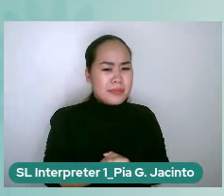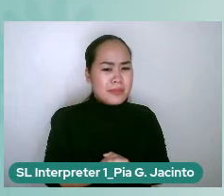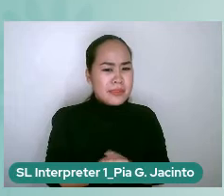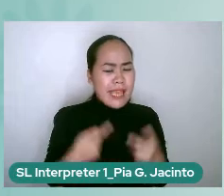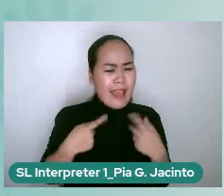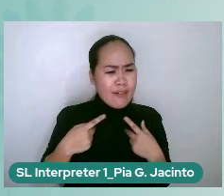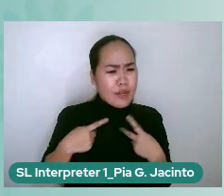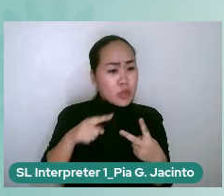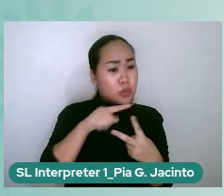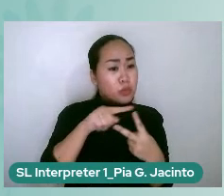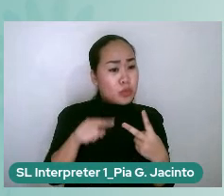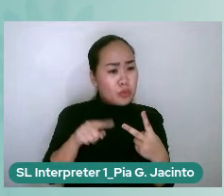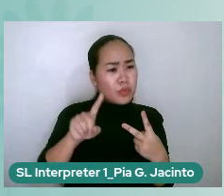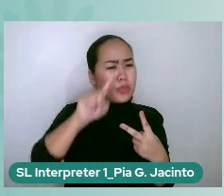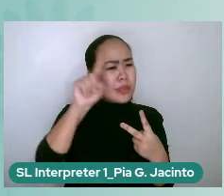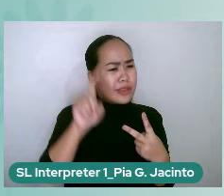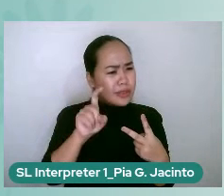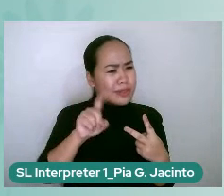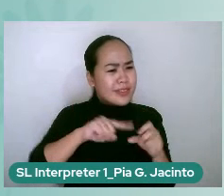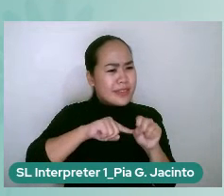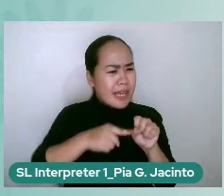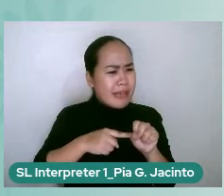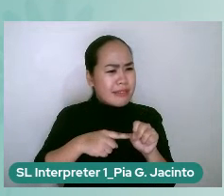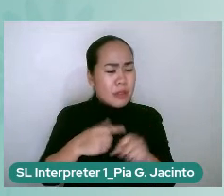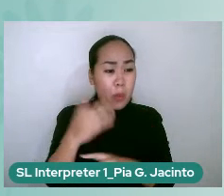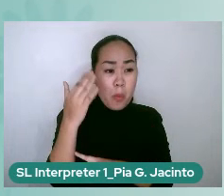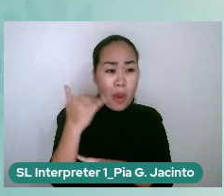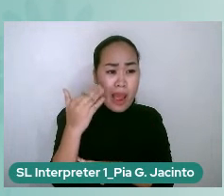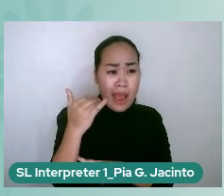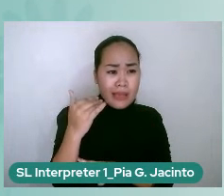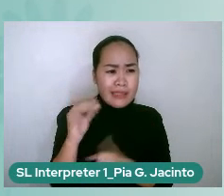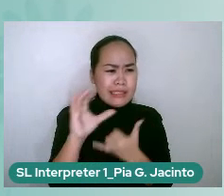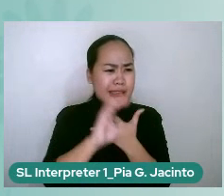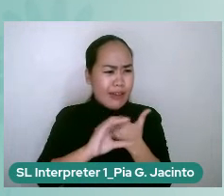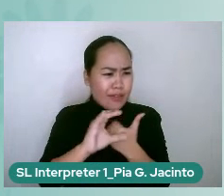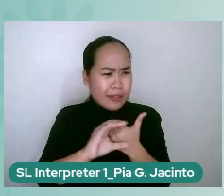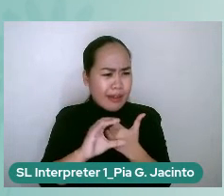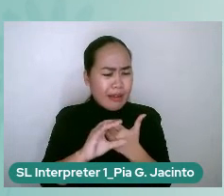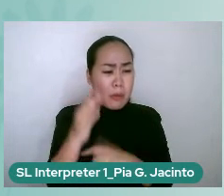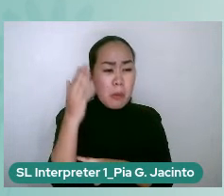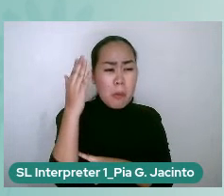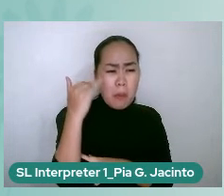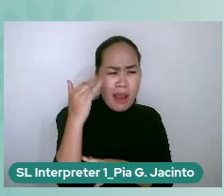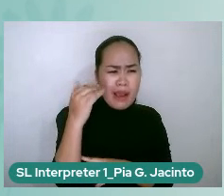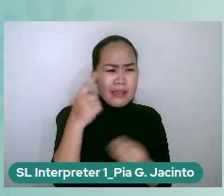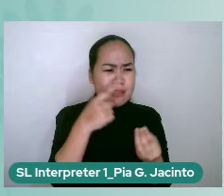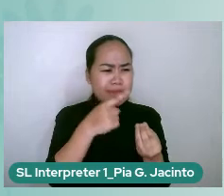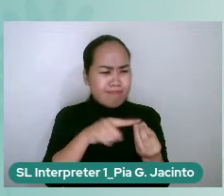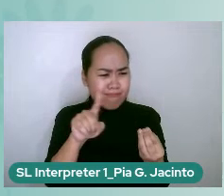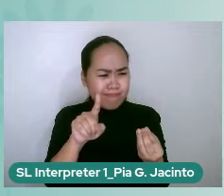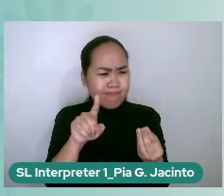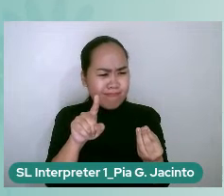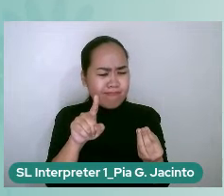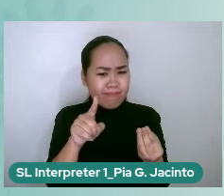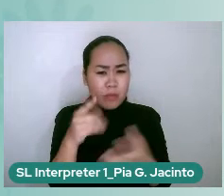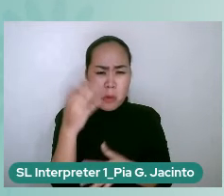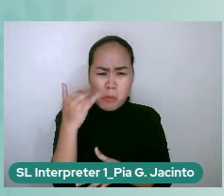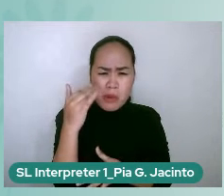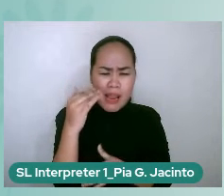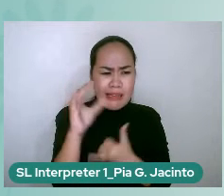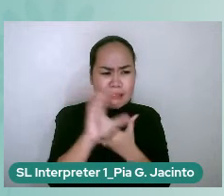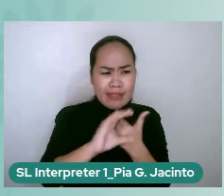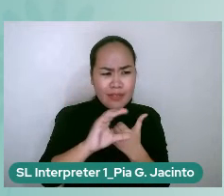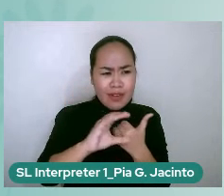questions. Why cervical cancer and why elimination? Well, to begin, cervical cancer